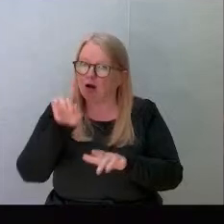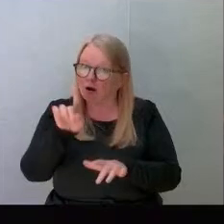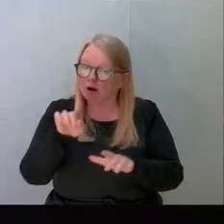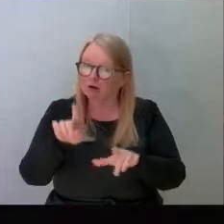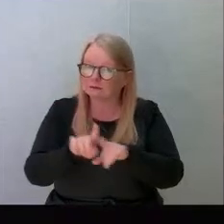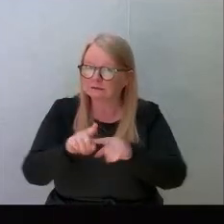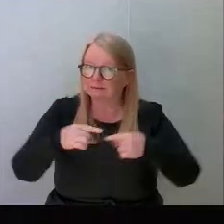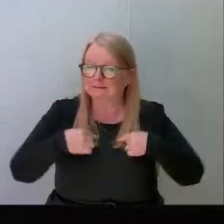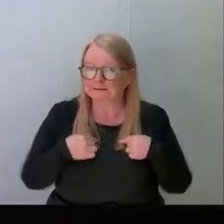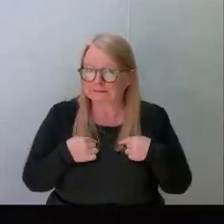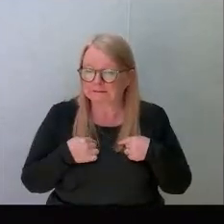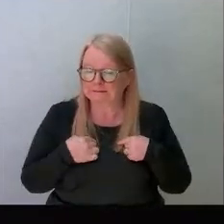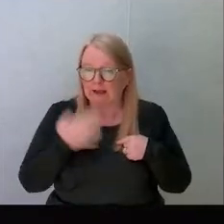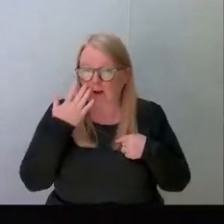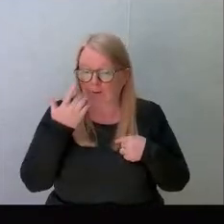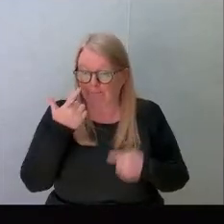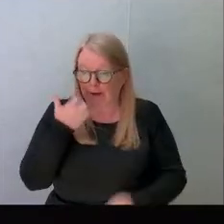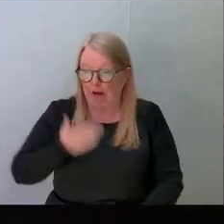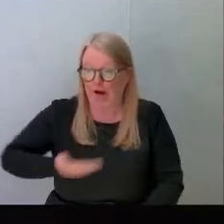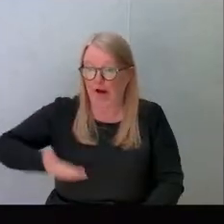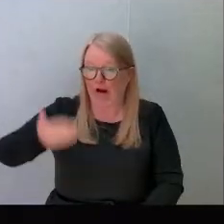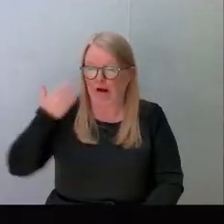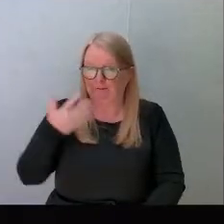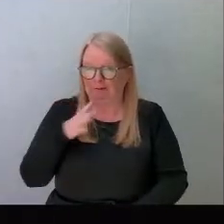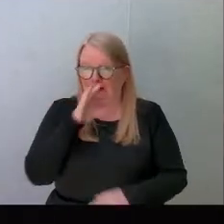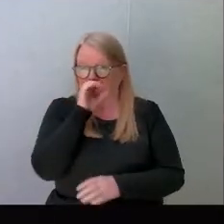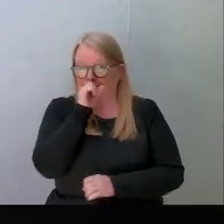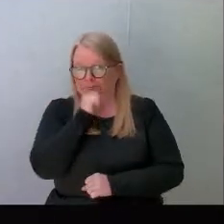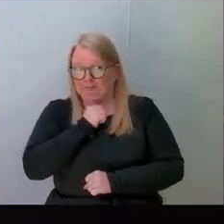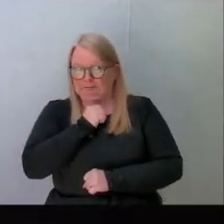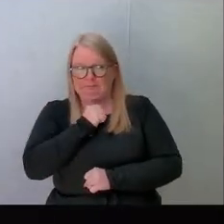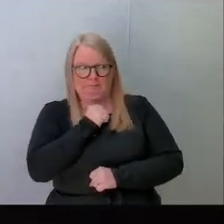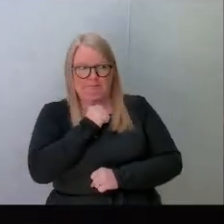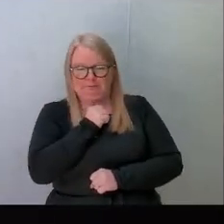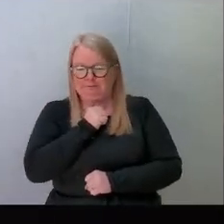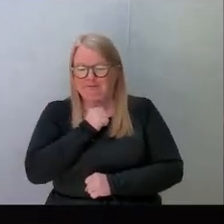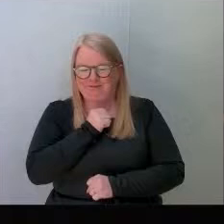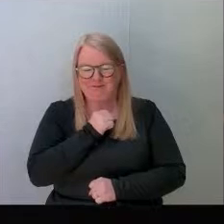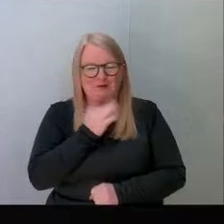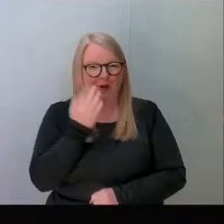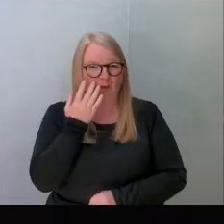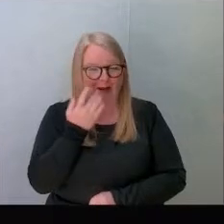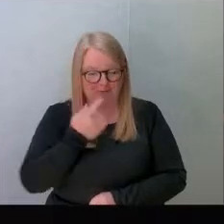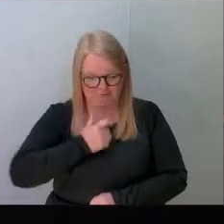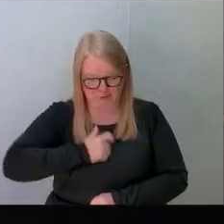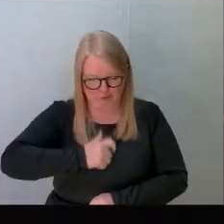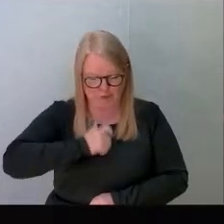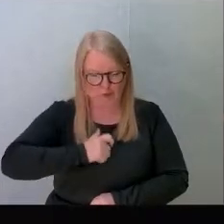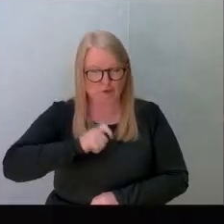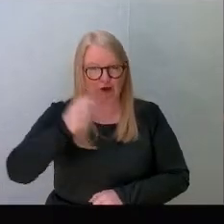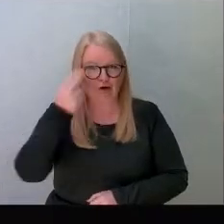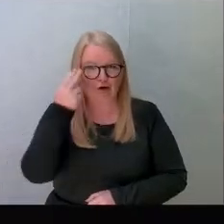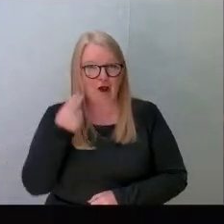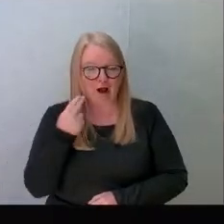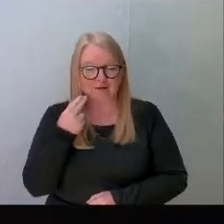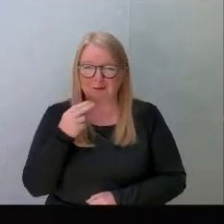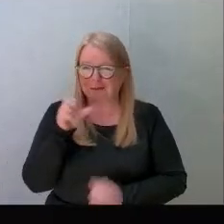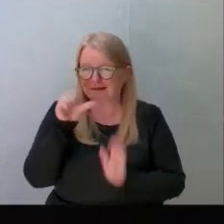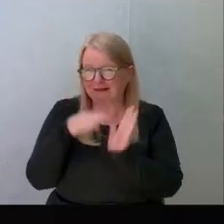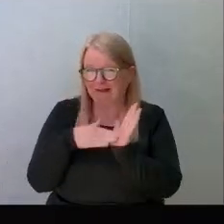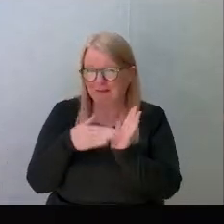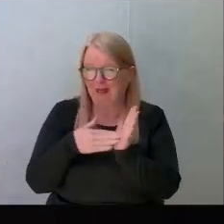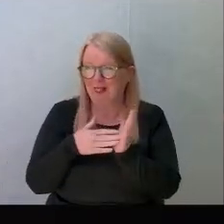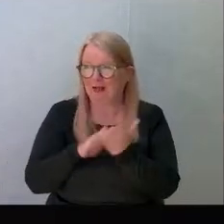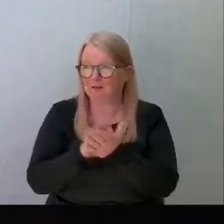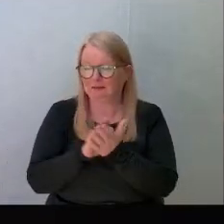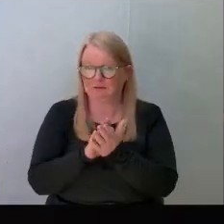me, when I was younger, you may be holding it back. When I was a student nurse with 6 months training behind me and a lack of